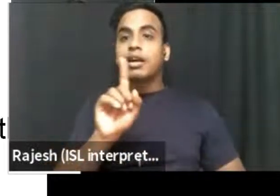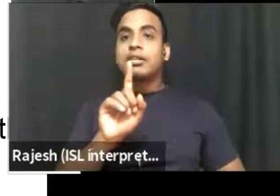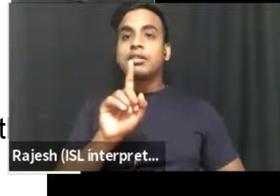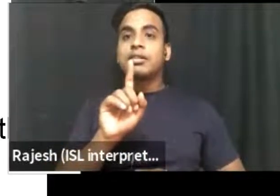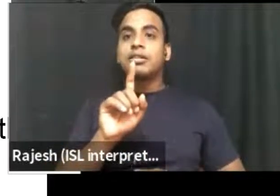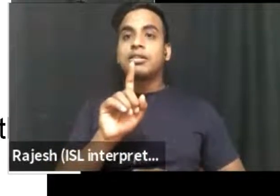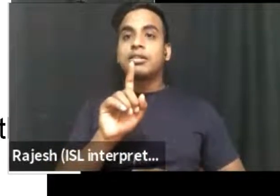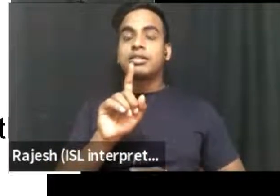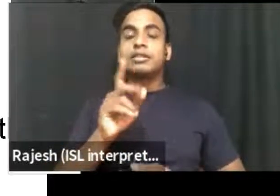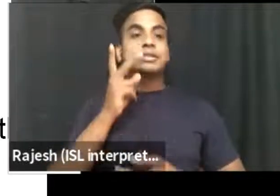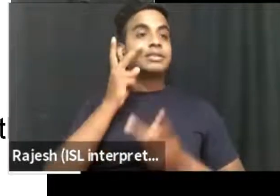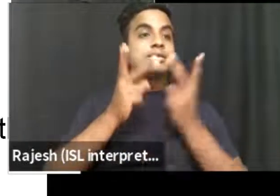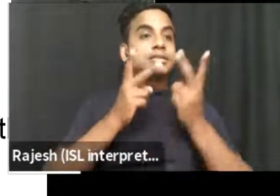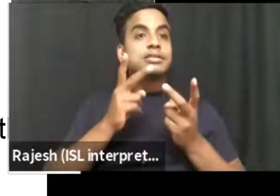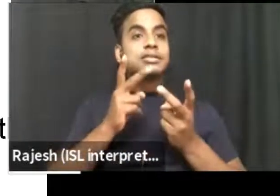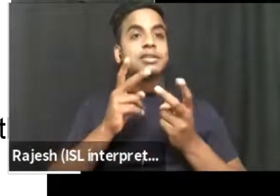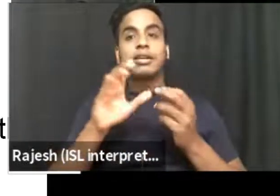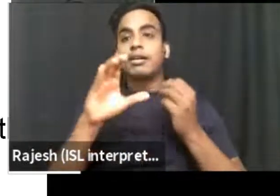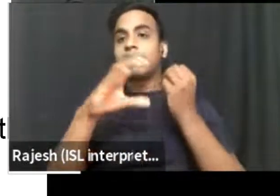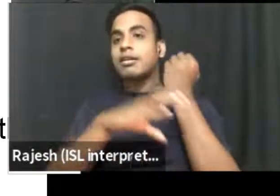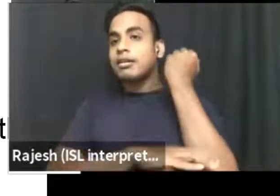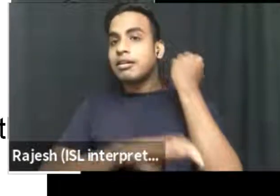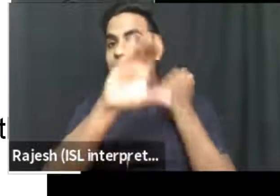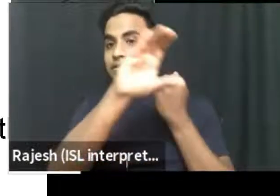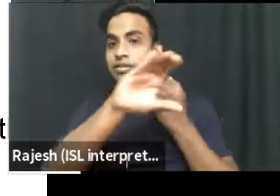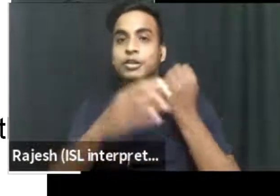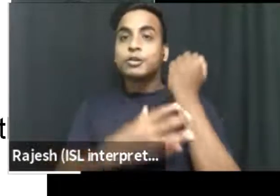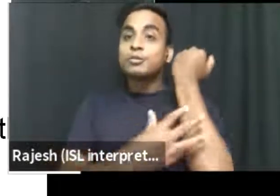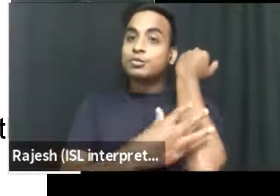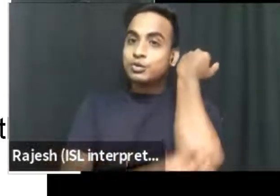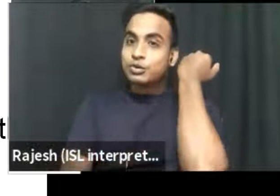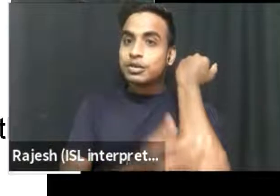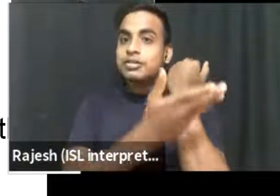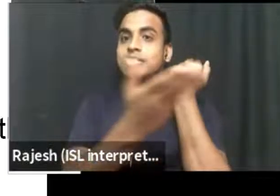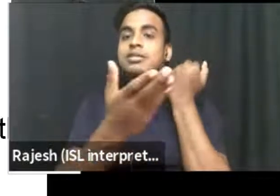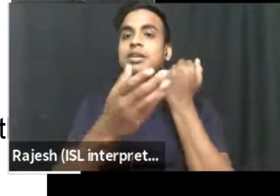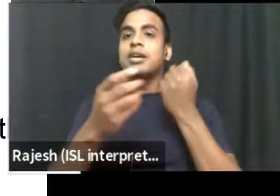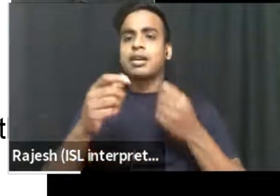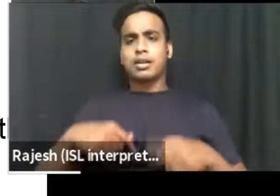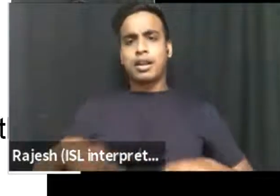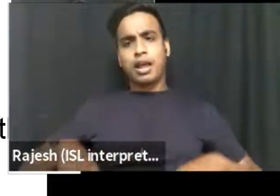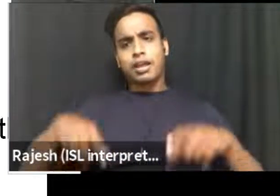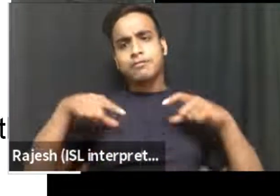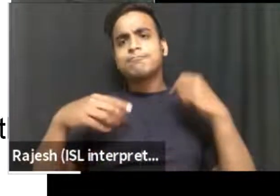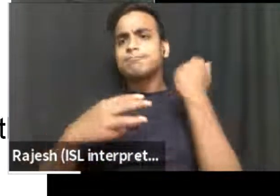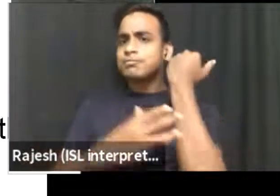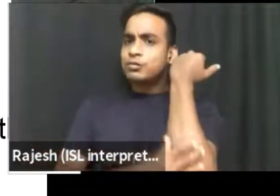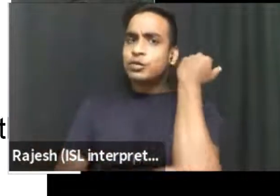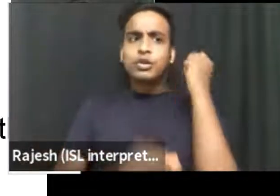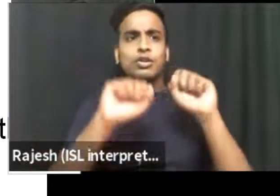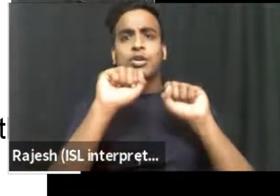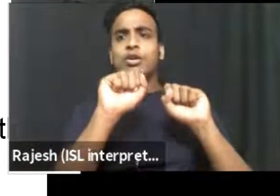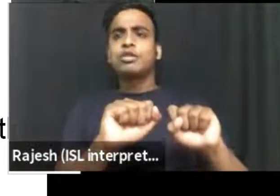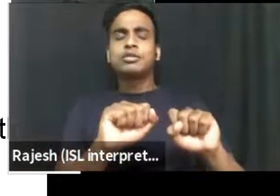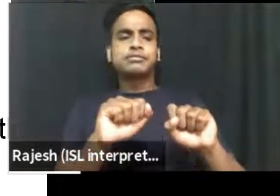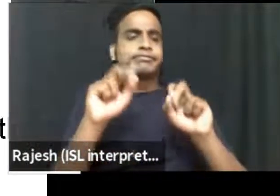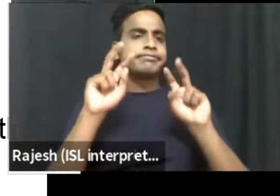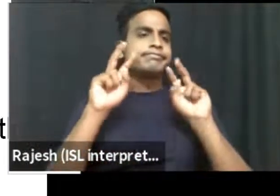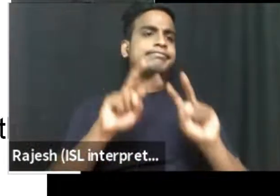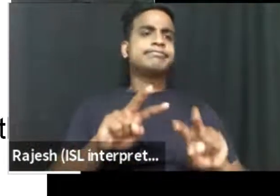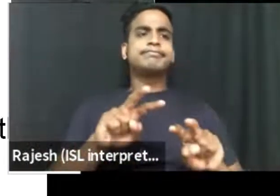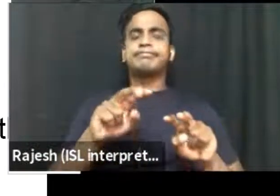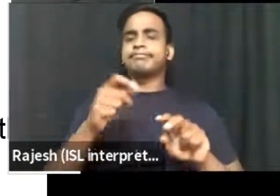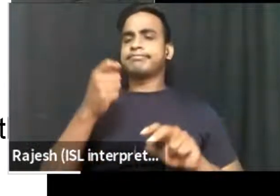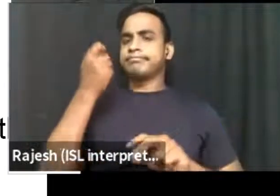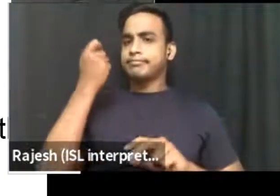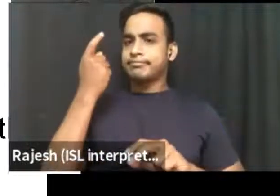to the below poverty line category. Most disabled people, that's where the poor is highlighted.